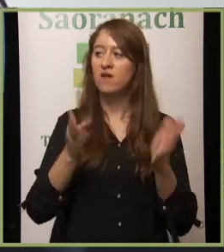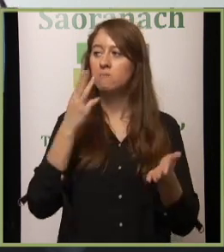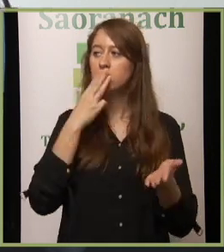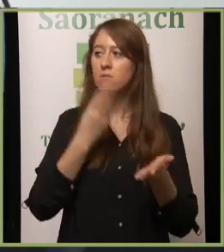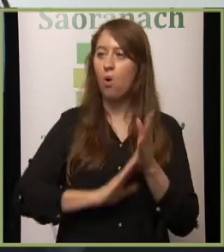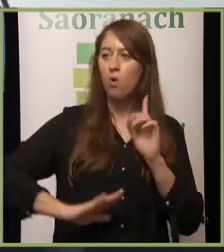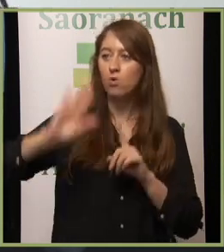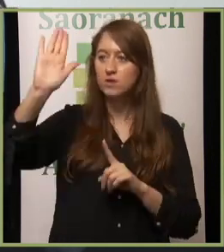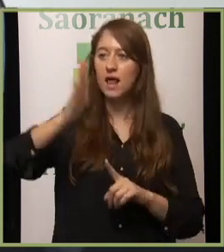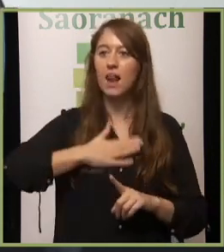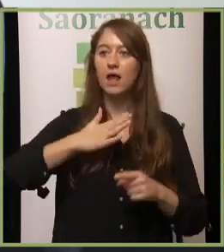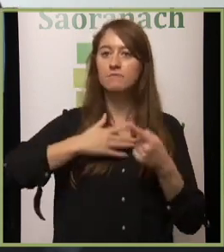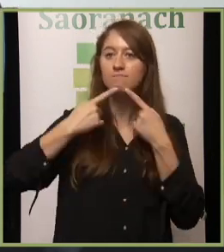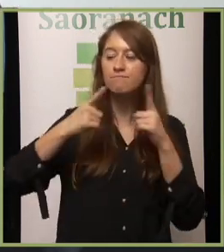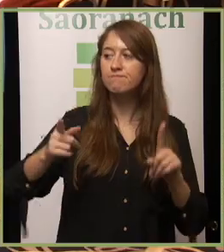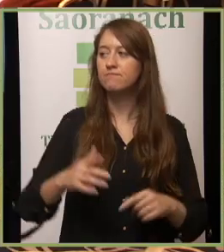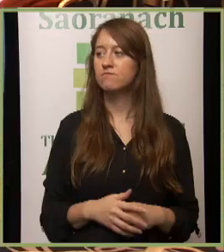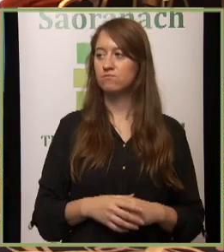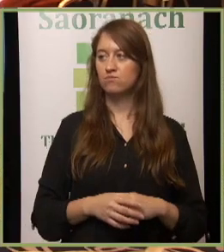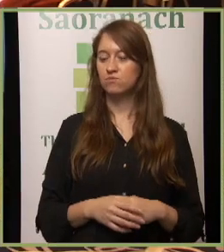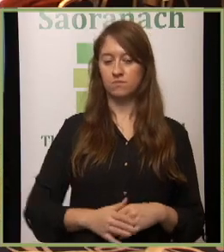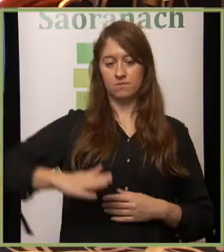to speak to it?